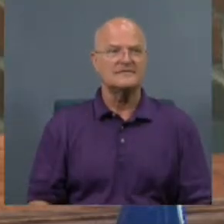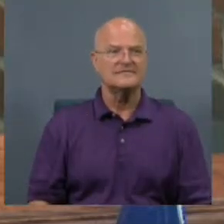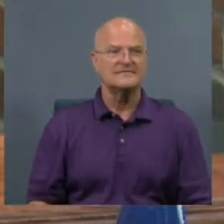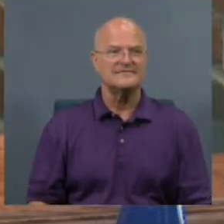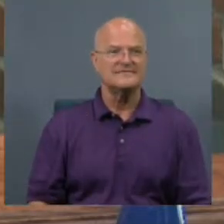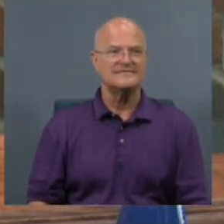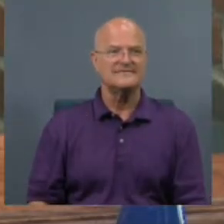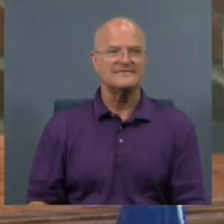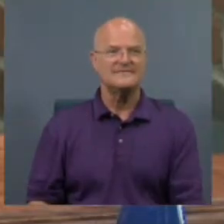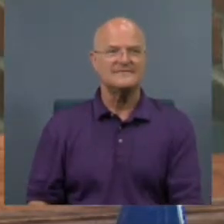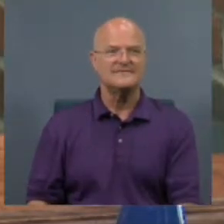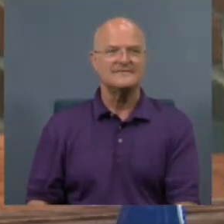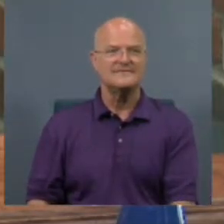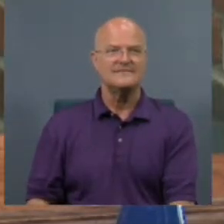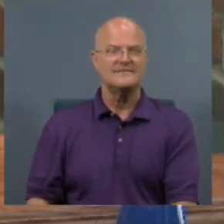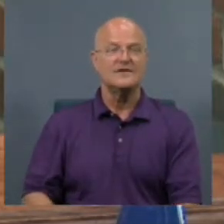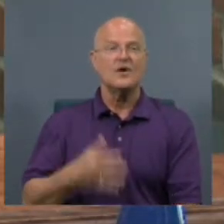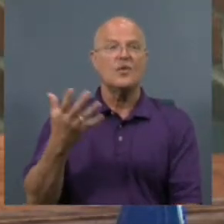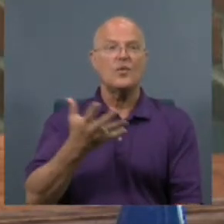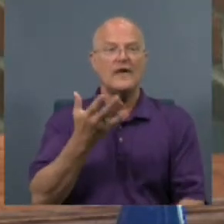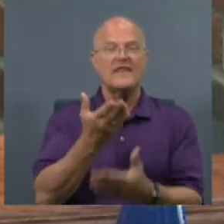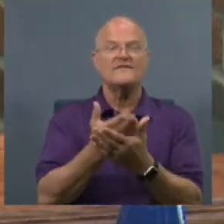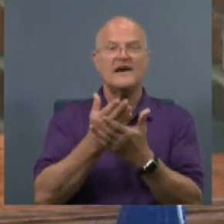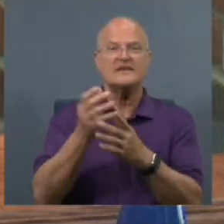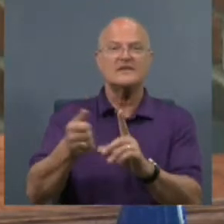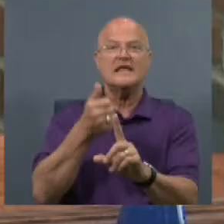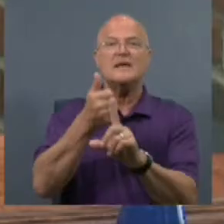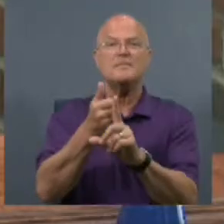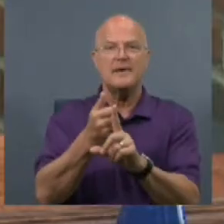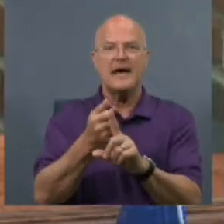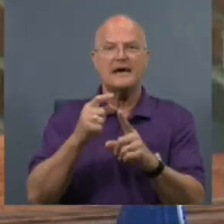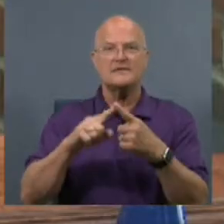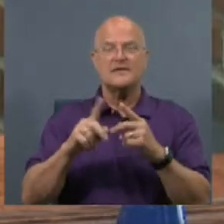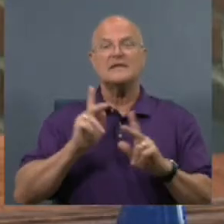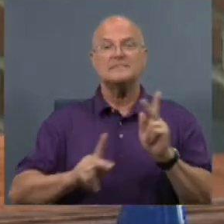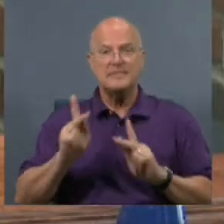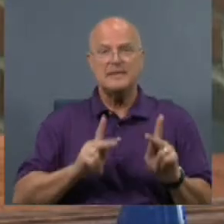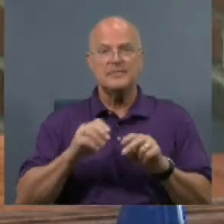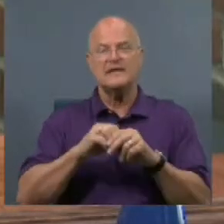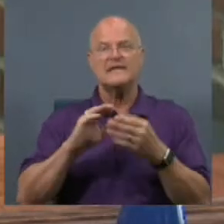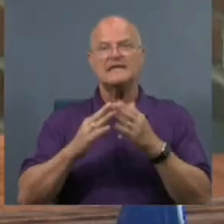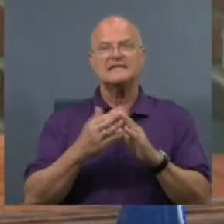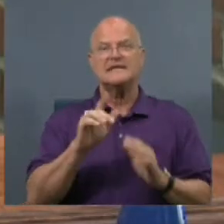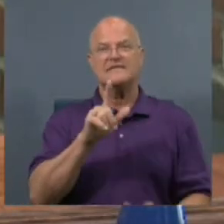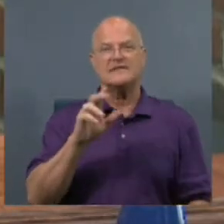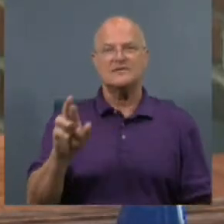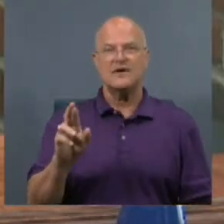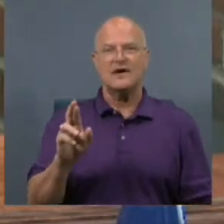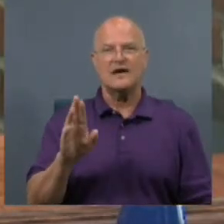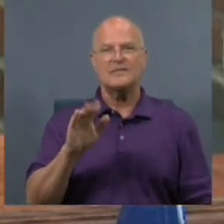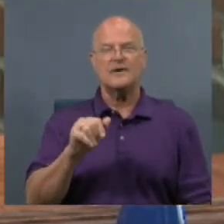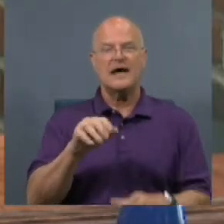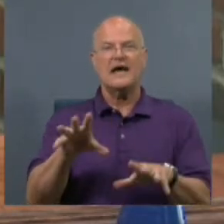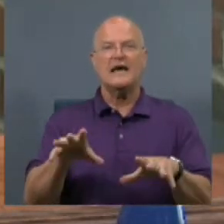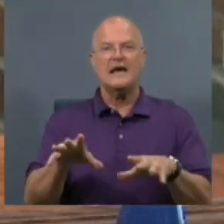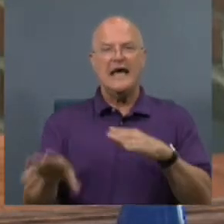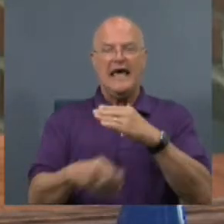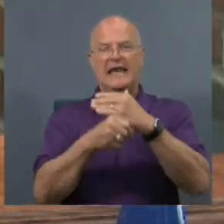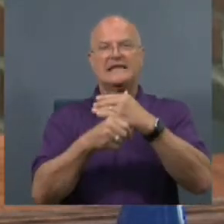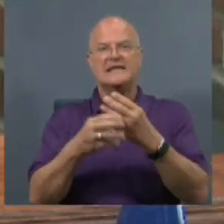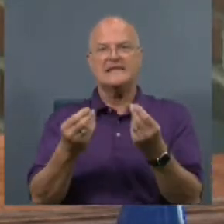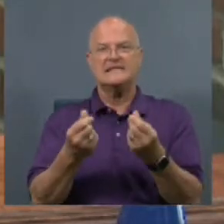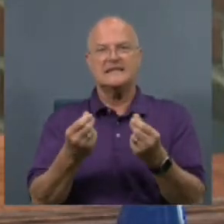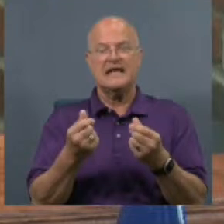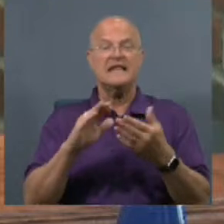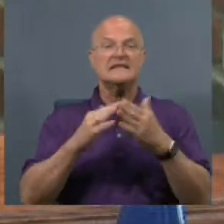Okay. What is the financial impact to the citizens of the city of Little Rock by annexing this